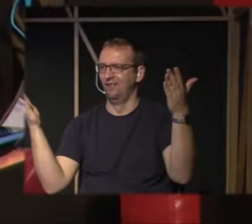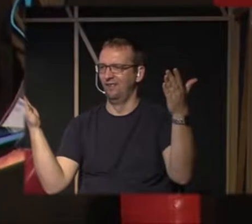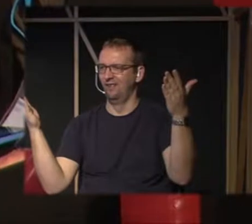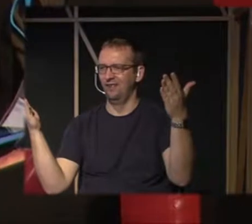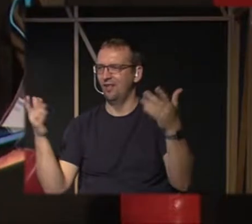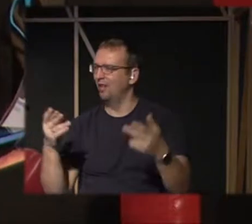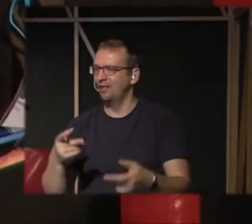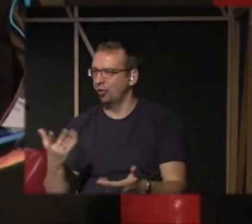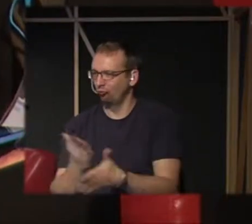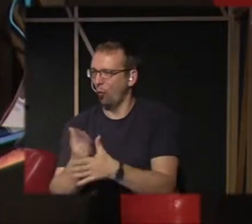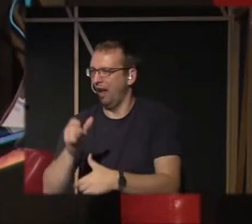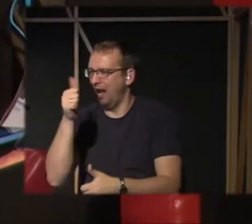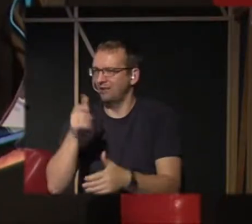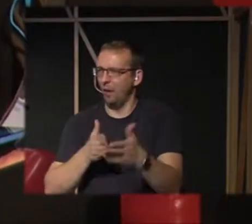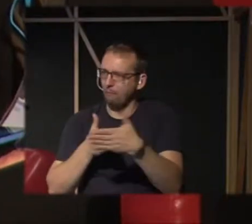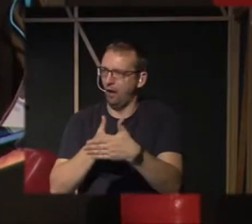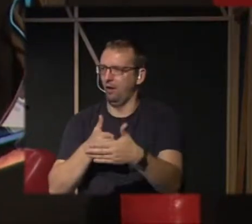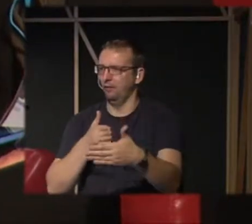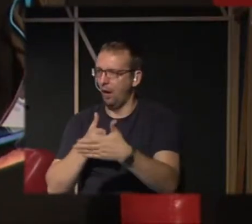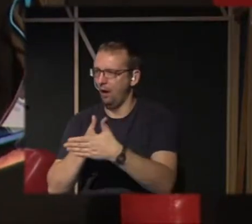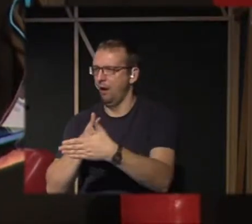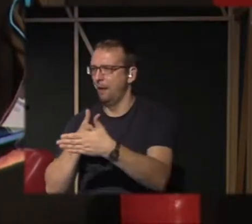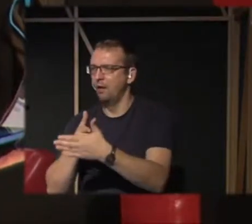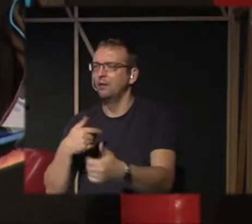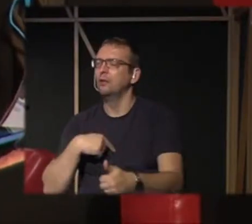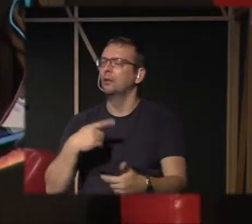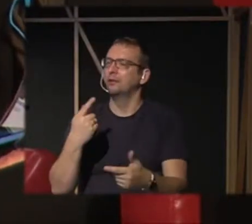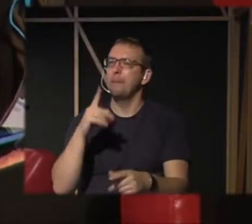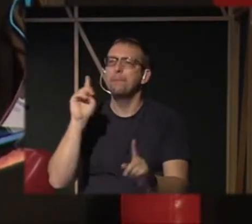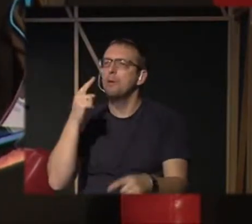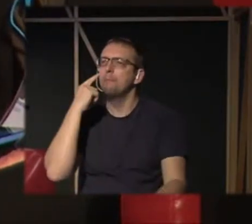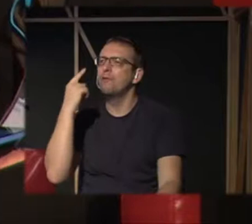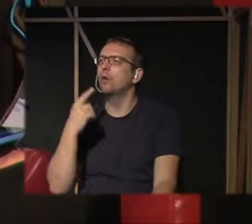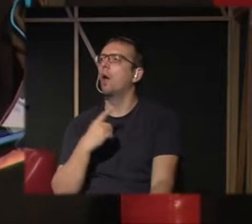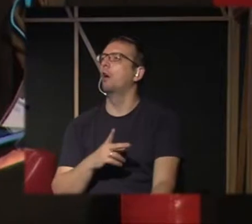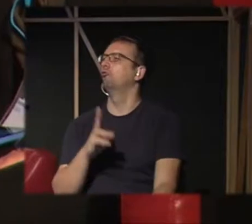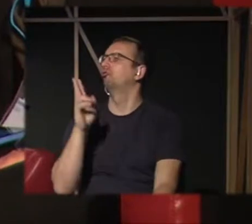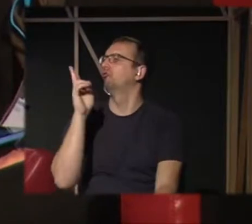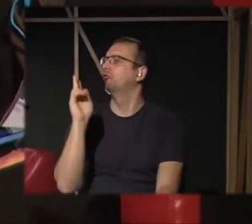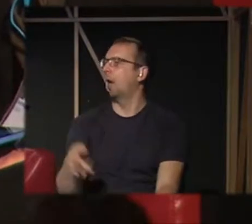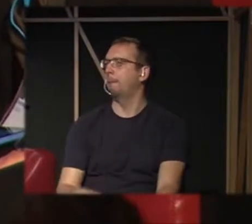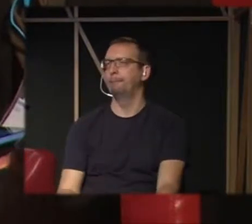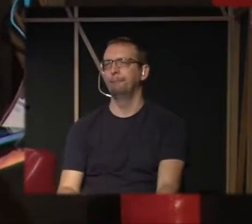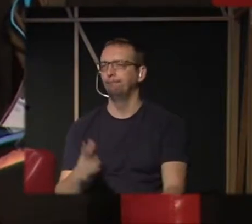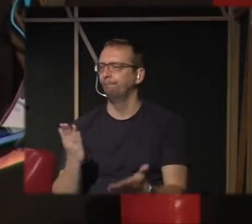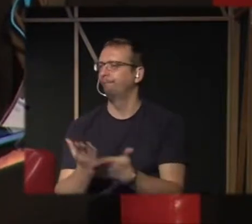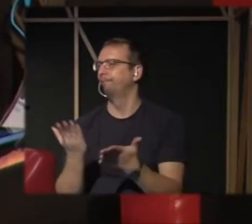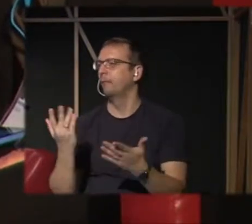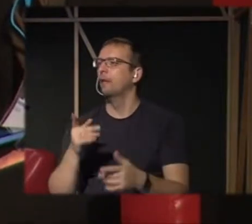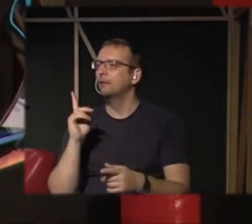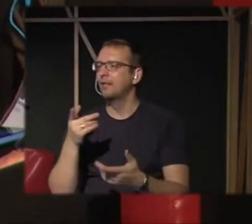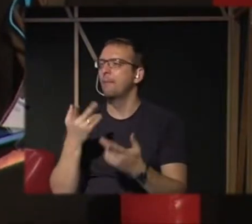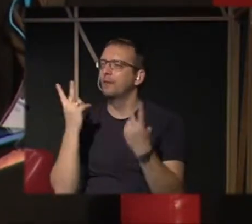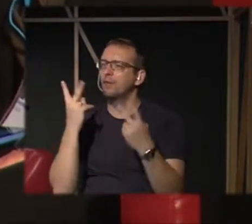to national associations and clubs, the sooner the issues will get resolved. So that's what we're aiming to do at the moment, just